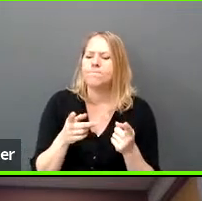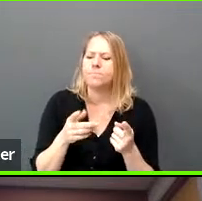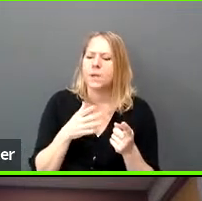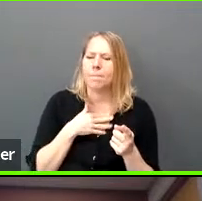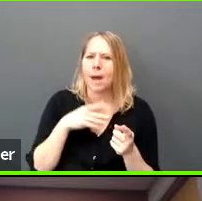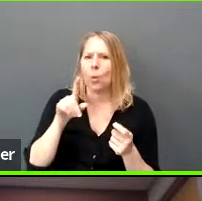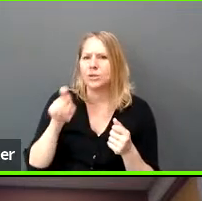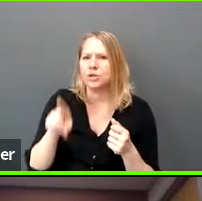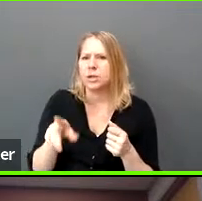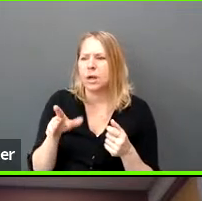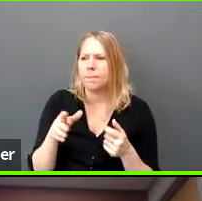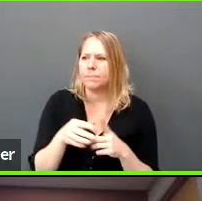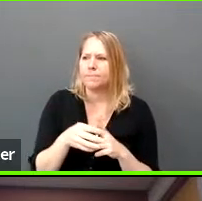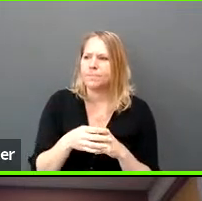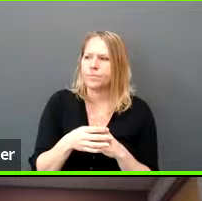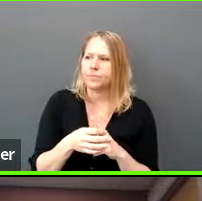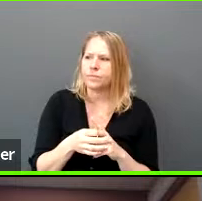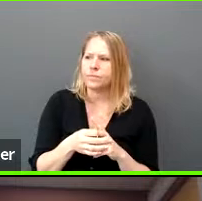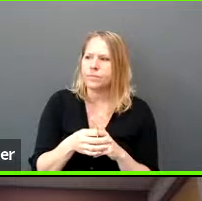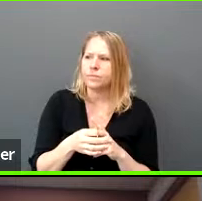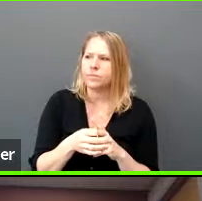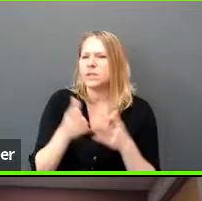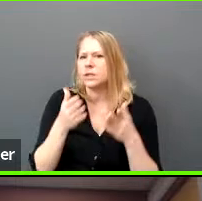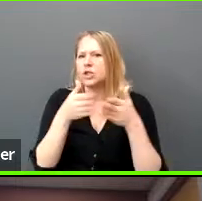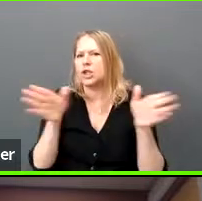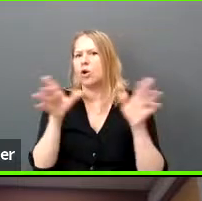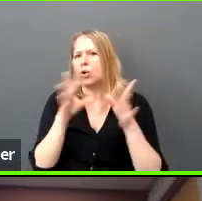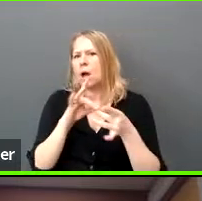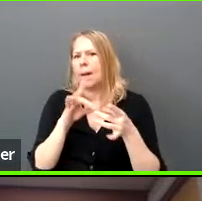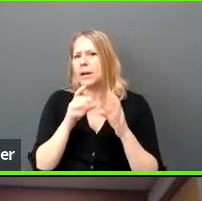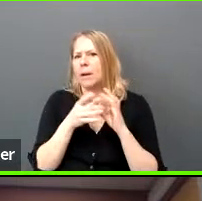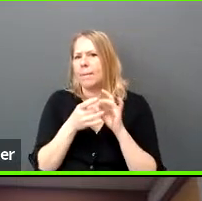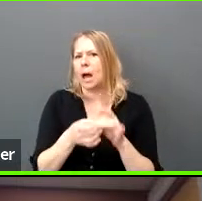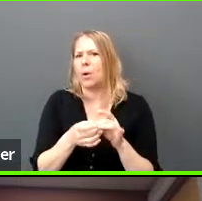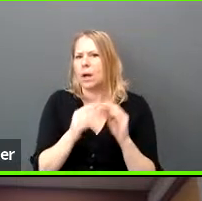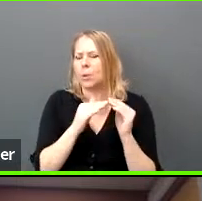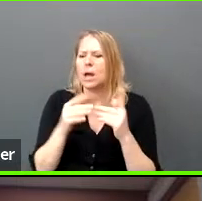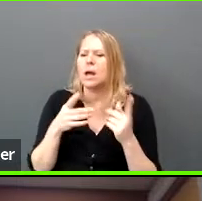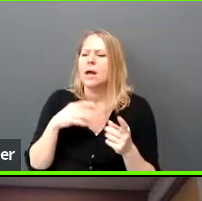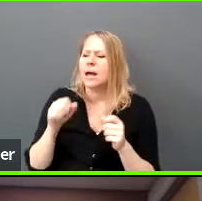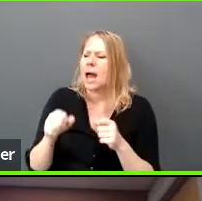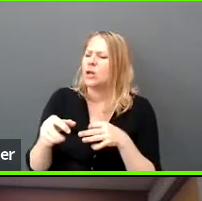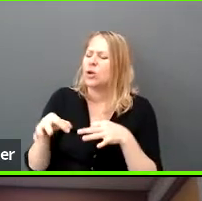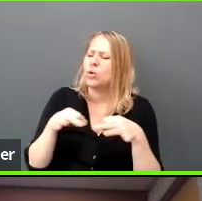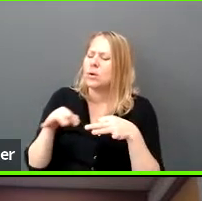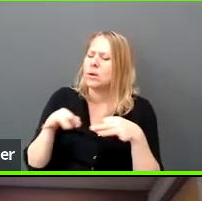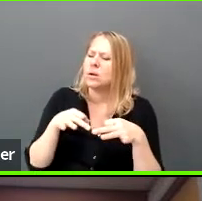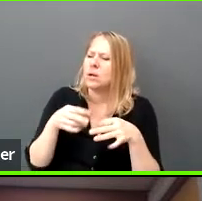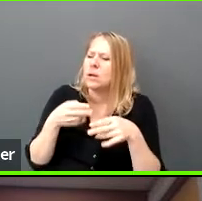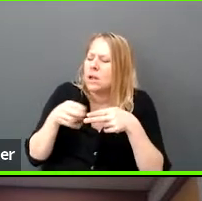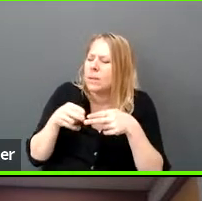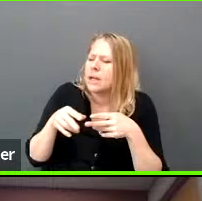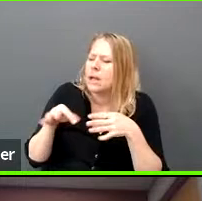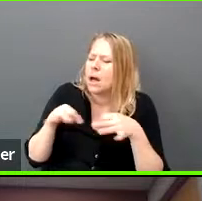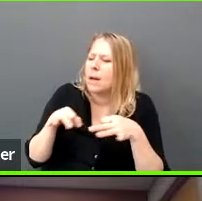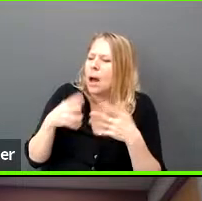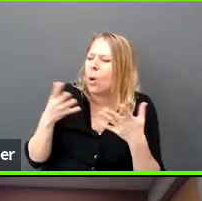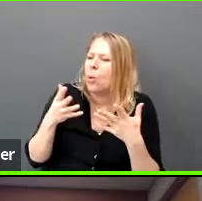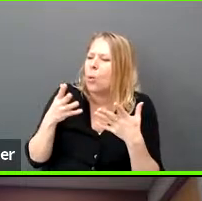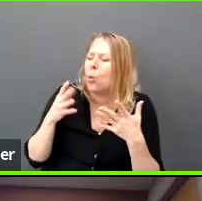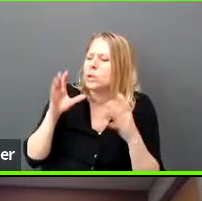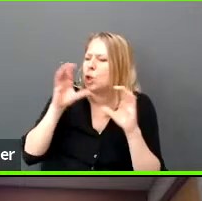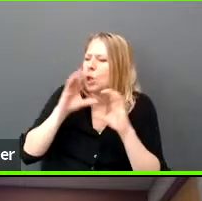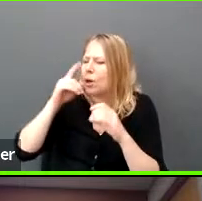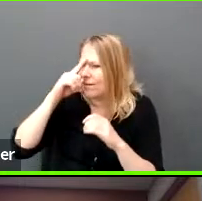And my question was just, this was a comment in general about you're going to do equity review of the policies. Can you tell me just a little bit about what it is that you're going to be